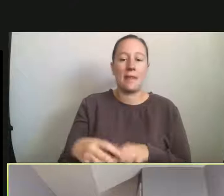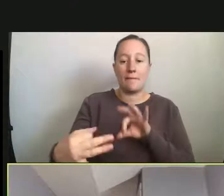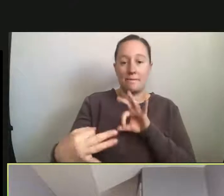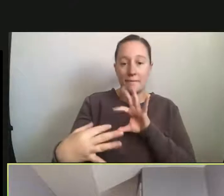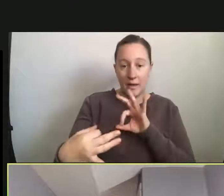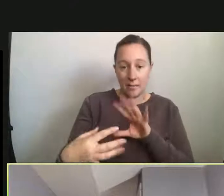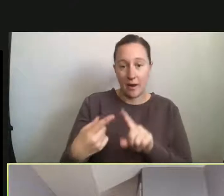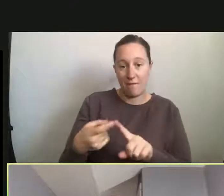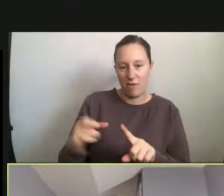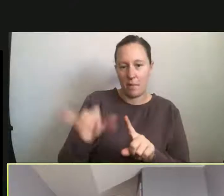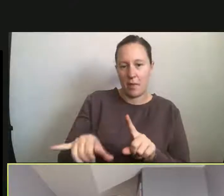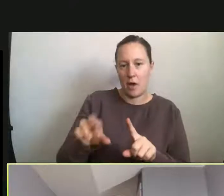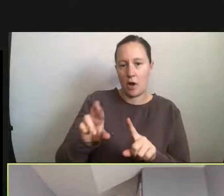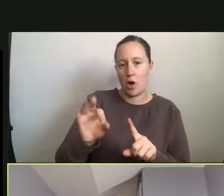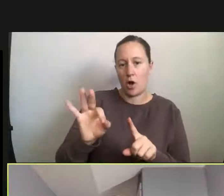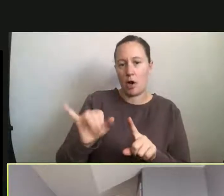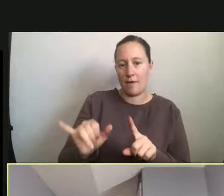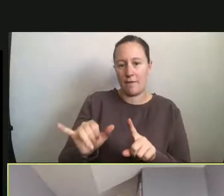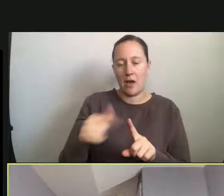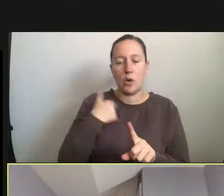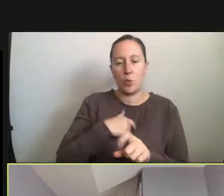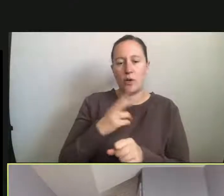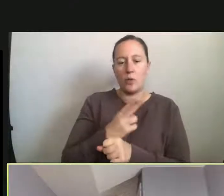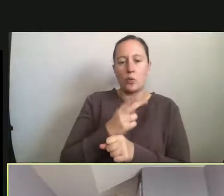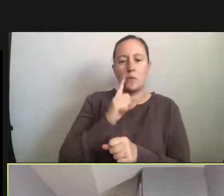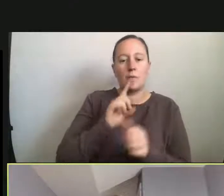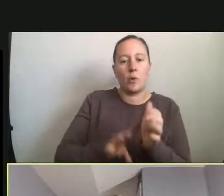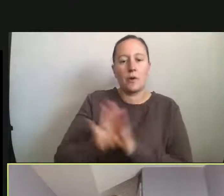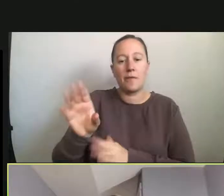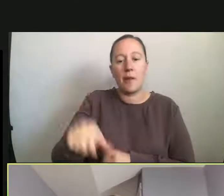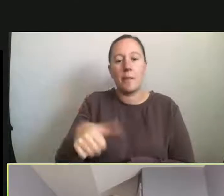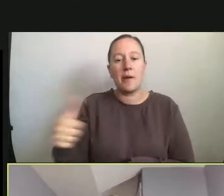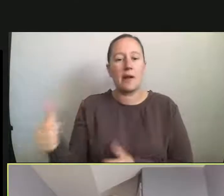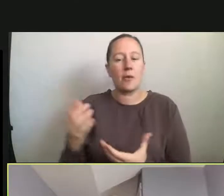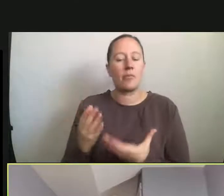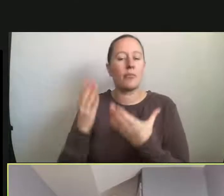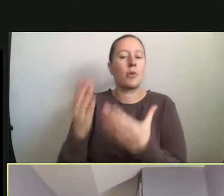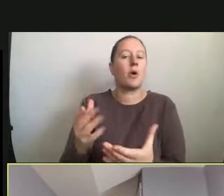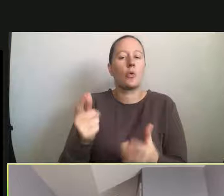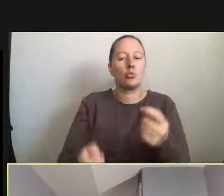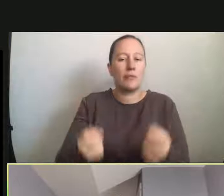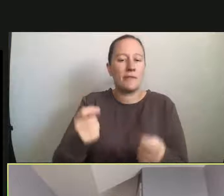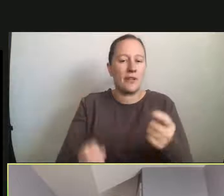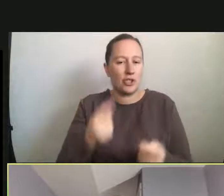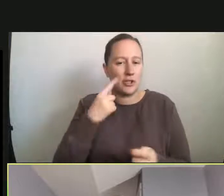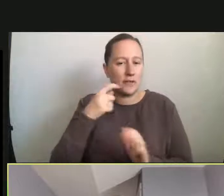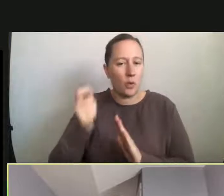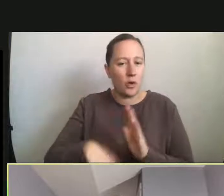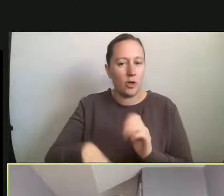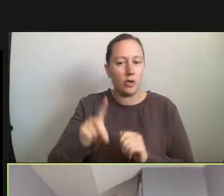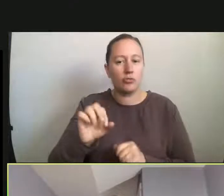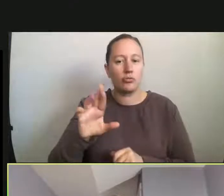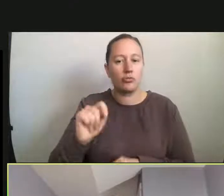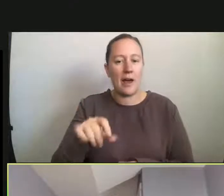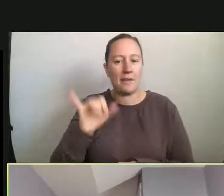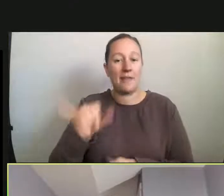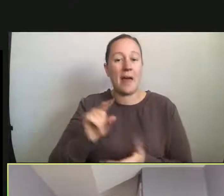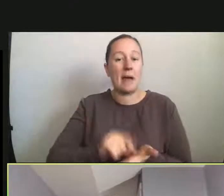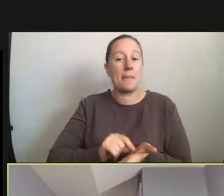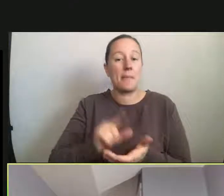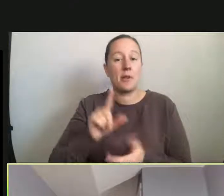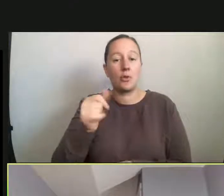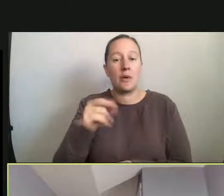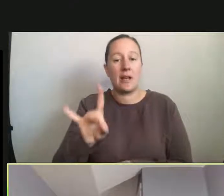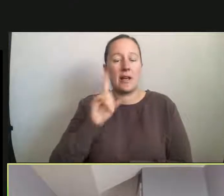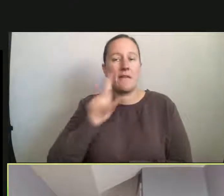was used to develop another RFI on proposed provisions of a draft policy, which was published in 2018 for public